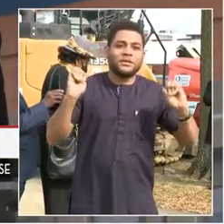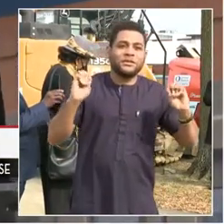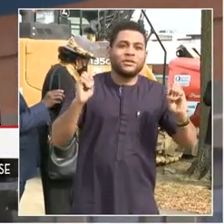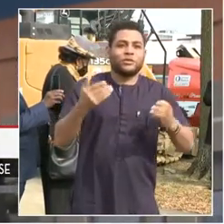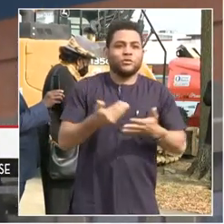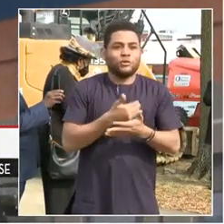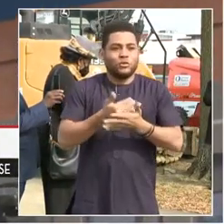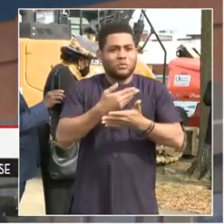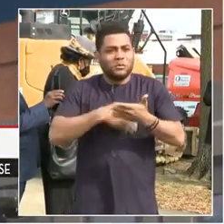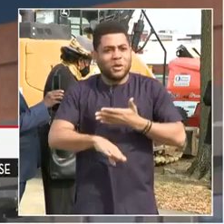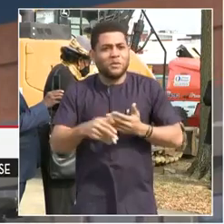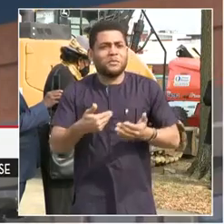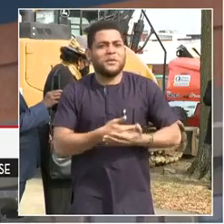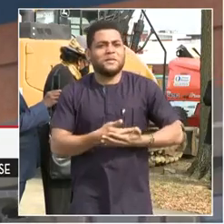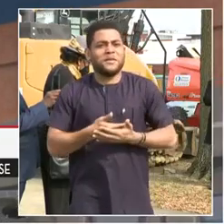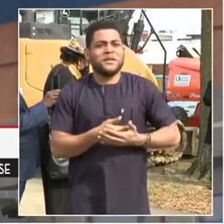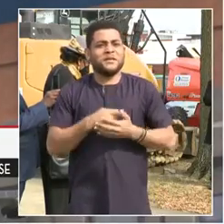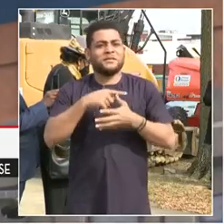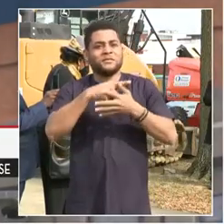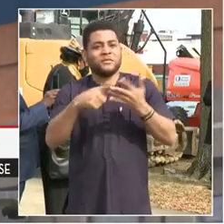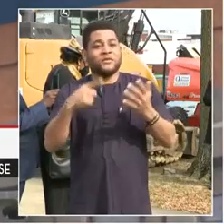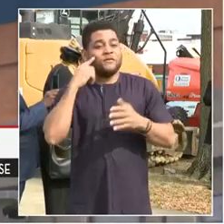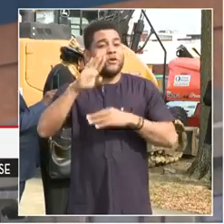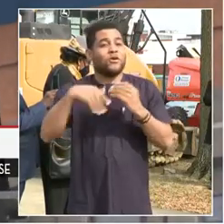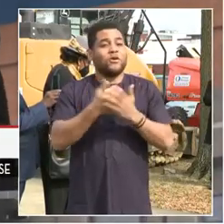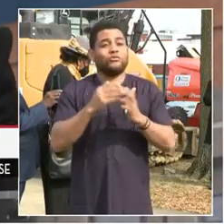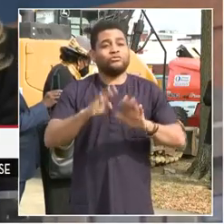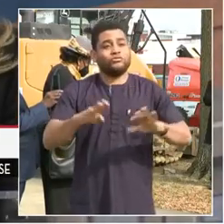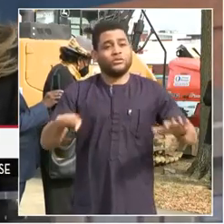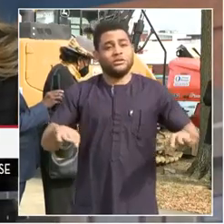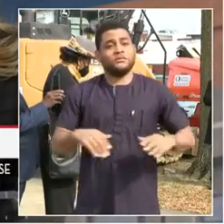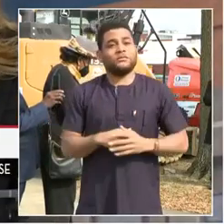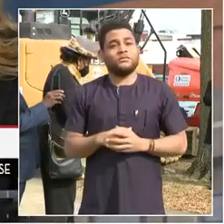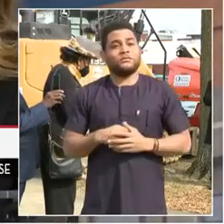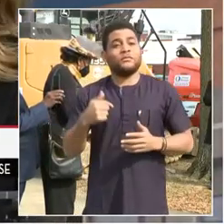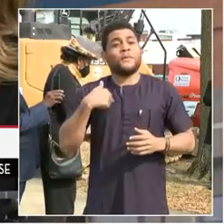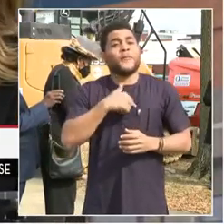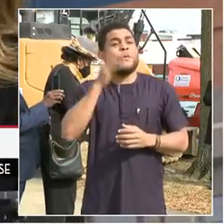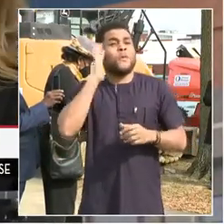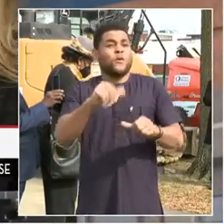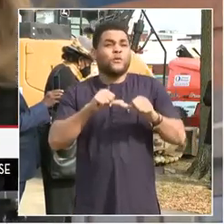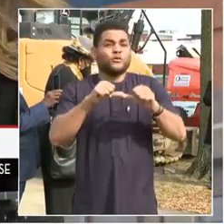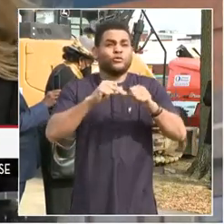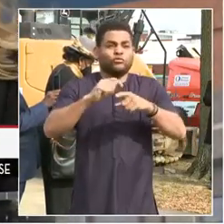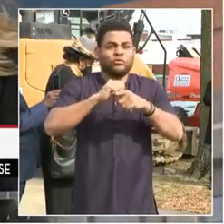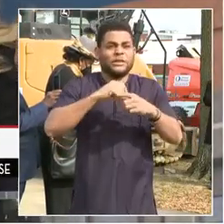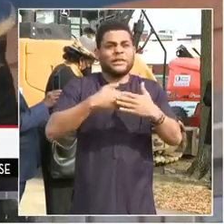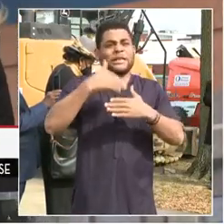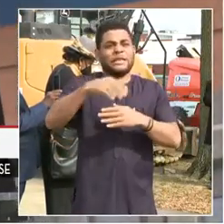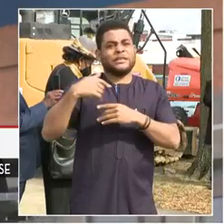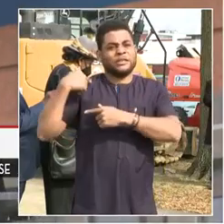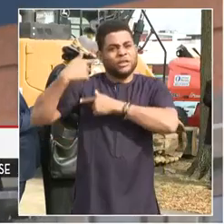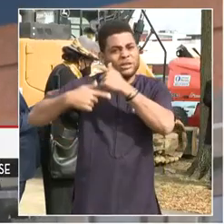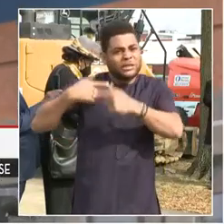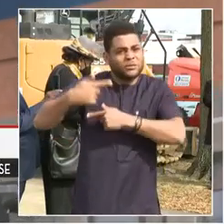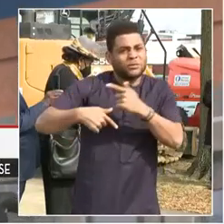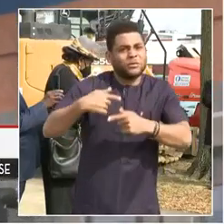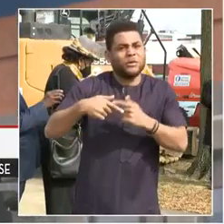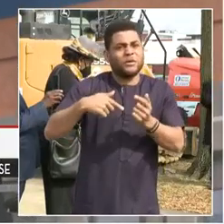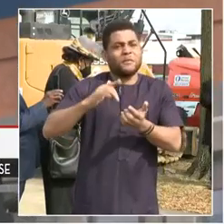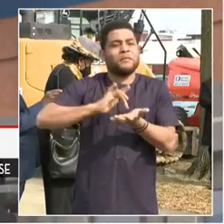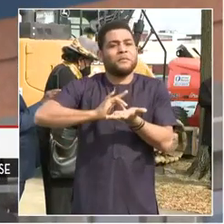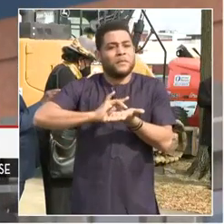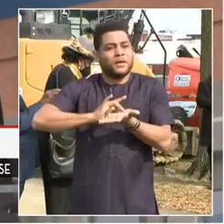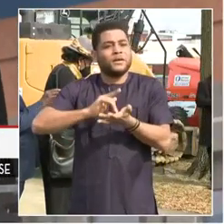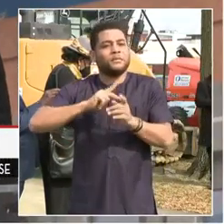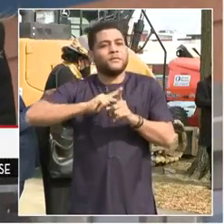river. As an academic medical center, we will continue to train the next generation of healthcare professionals, and we will dedicate